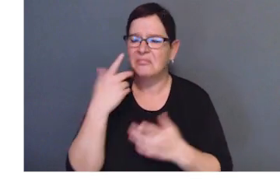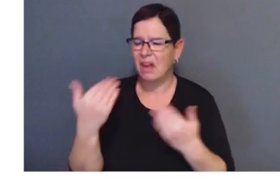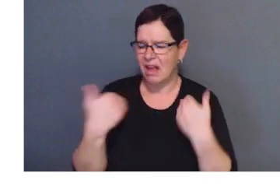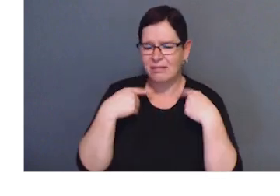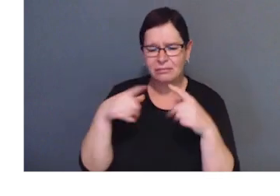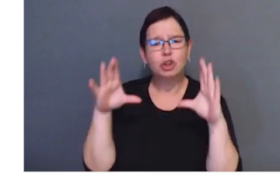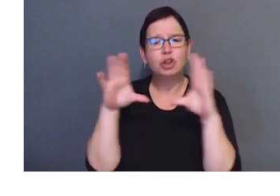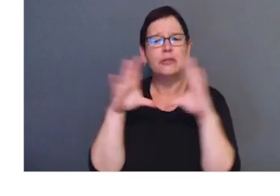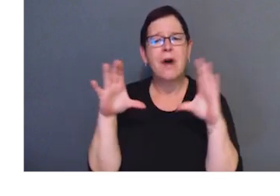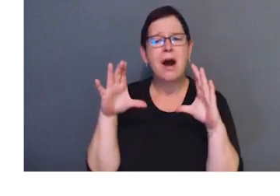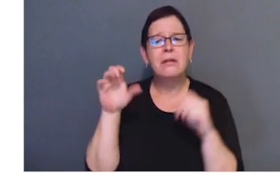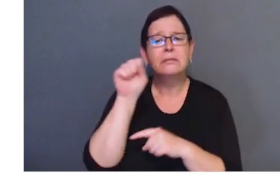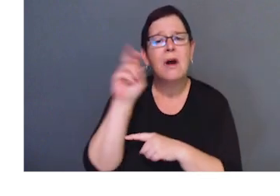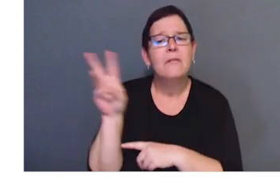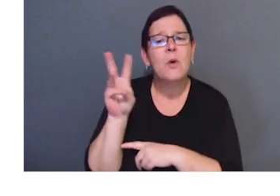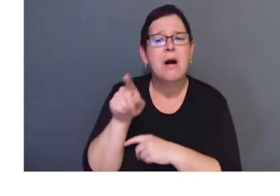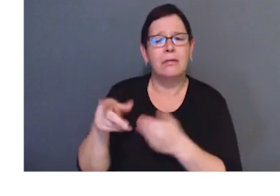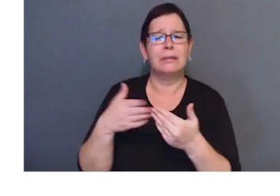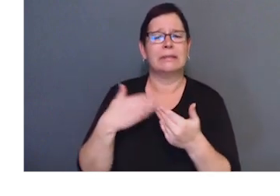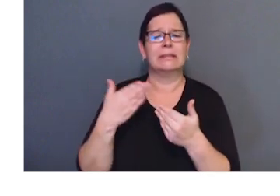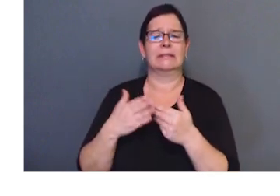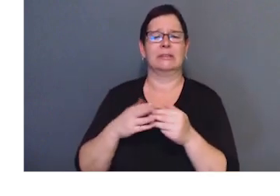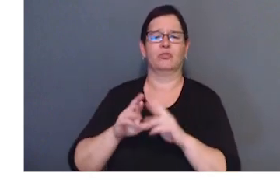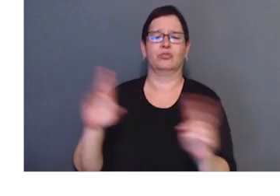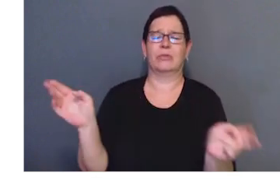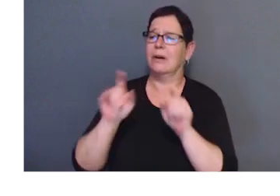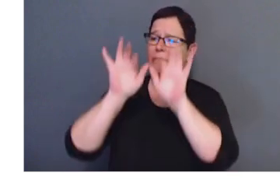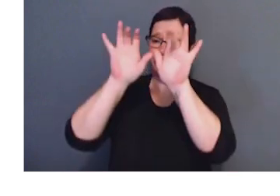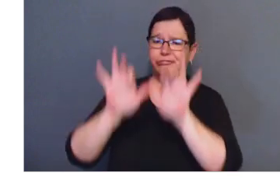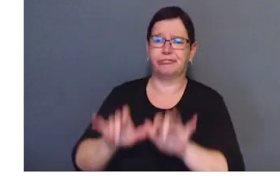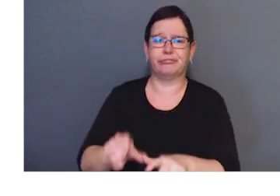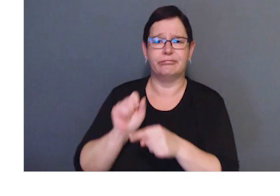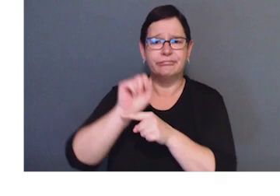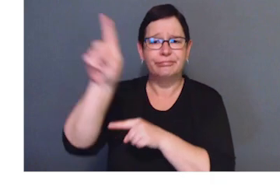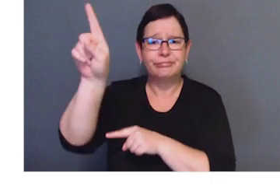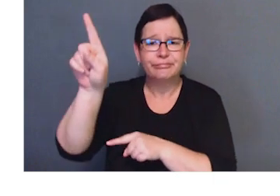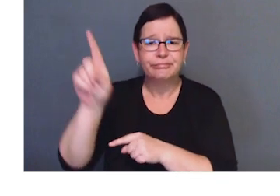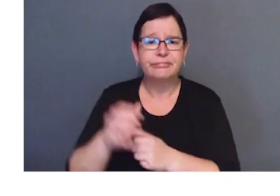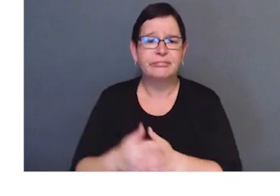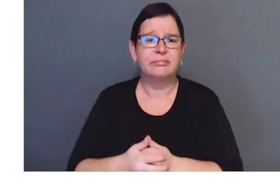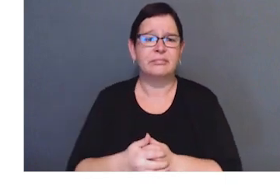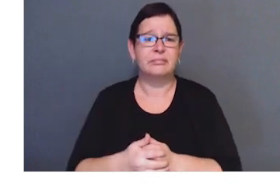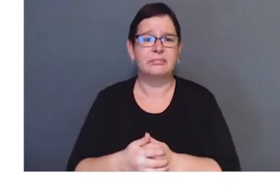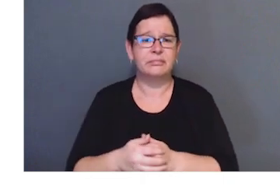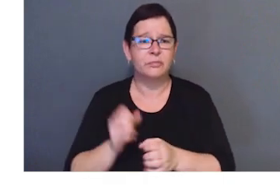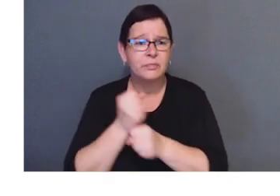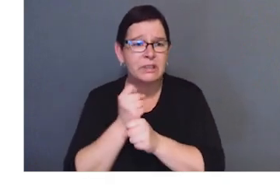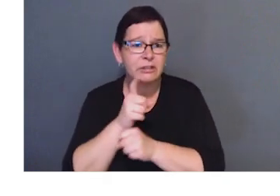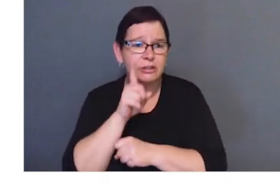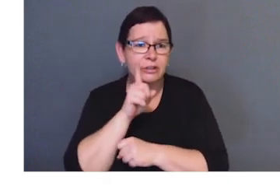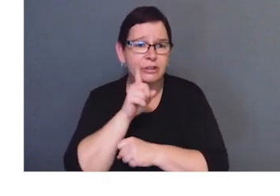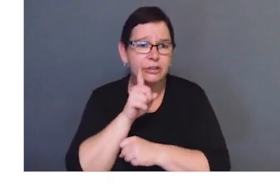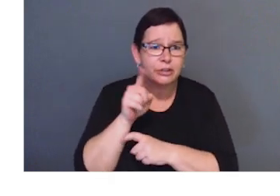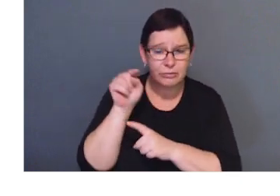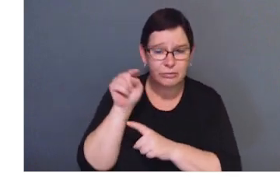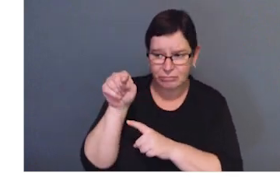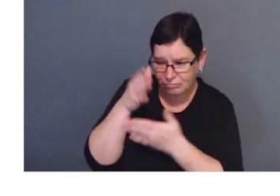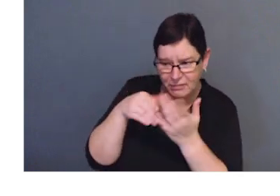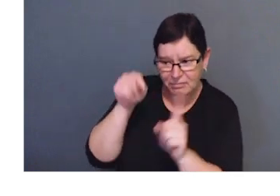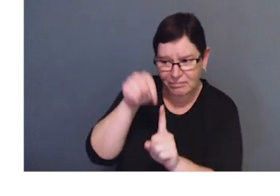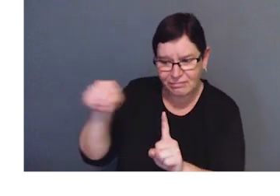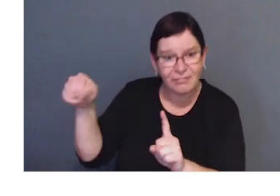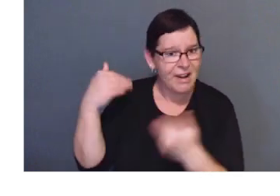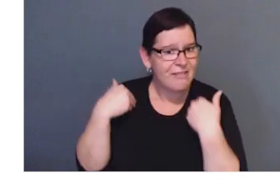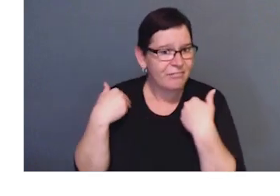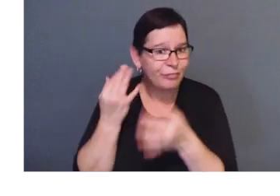and some software products are even free. The tax software guides you and calculates everything for you, and